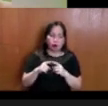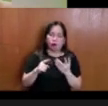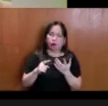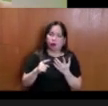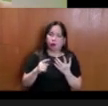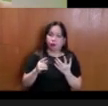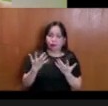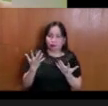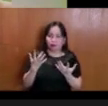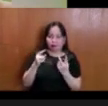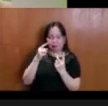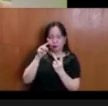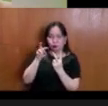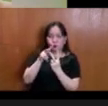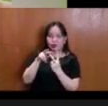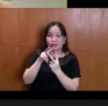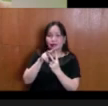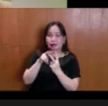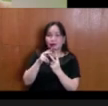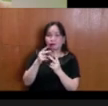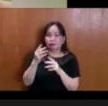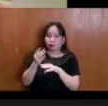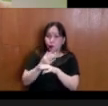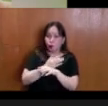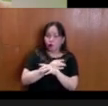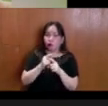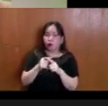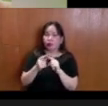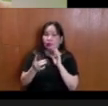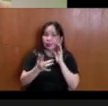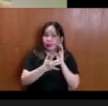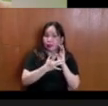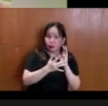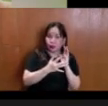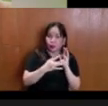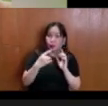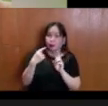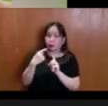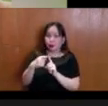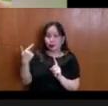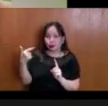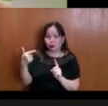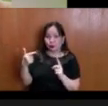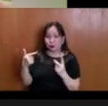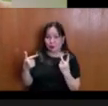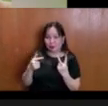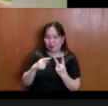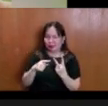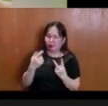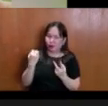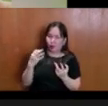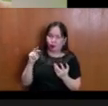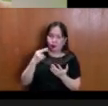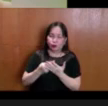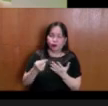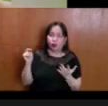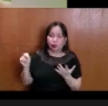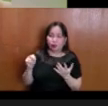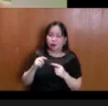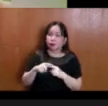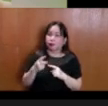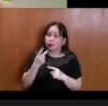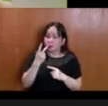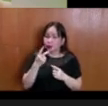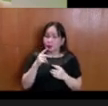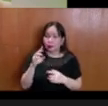transition, digital transformation, and greening, because it requires a lot of resources. But if you look also at the data,